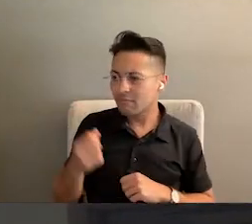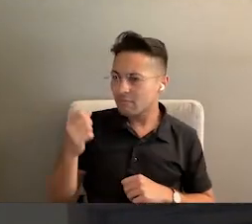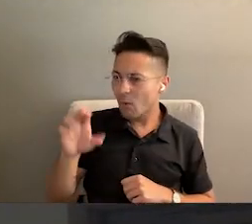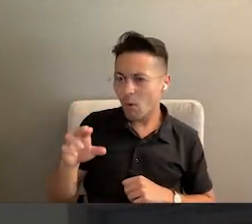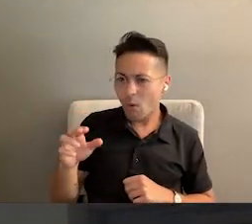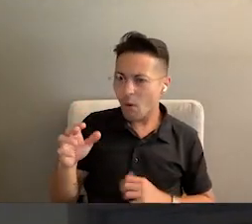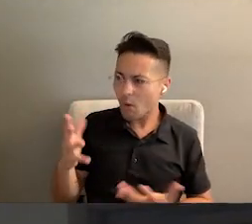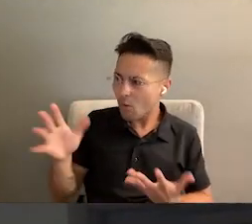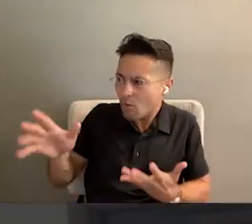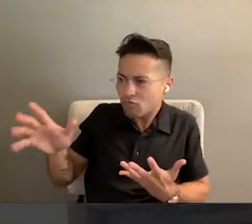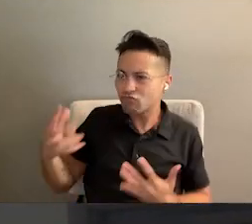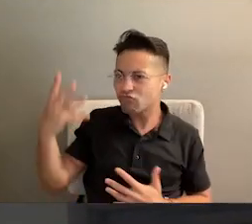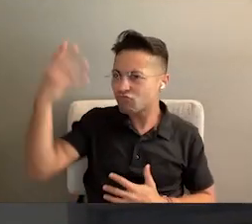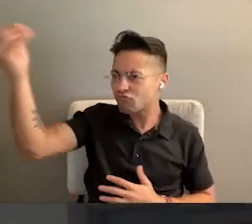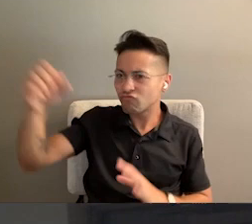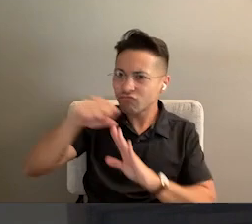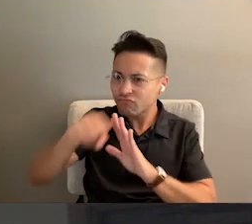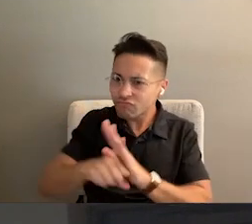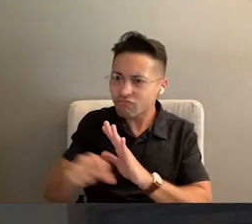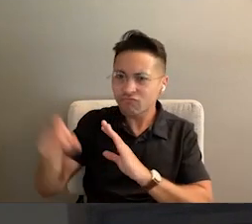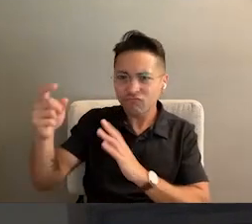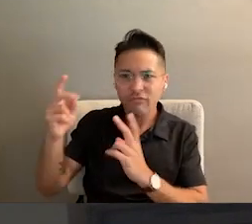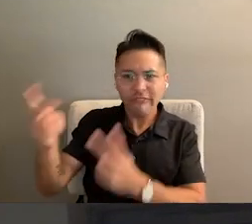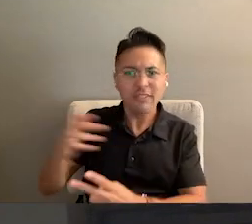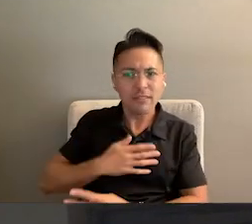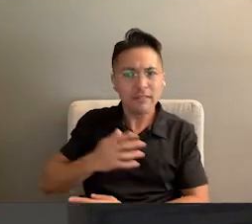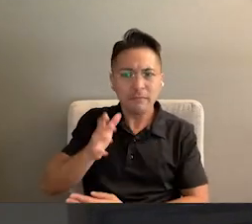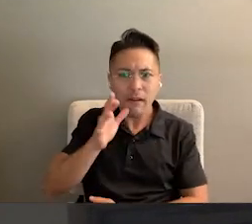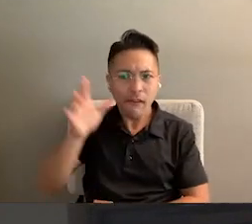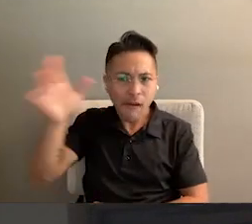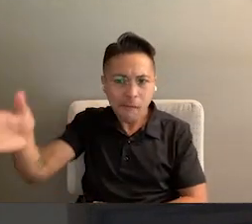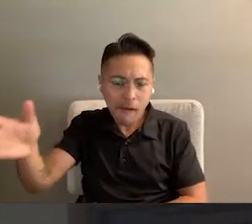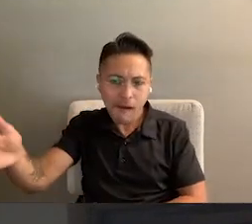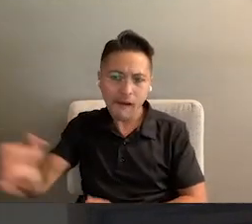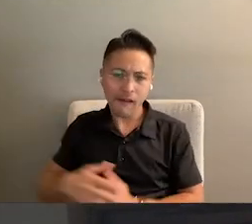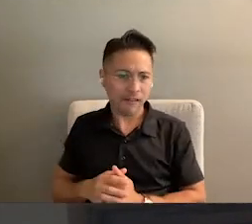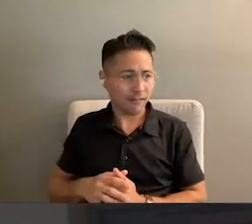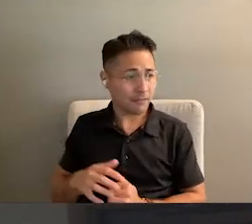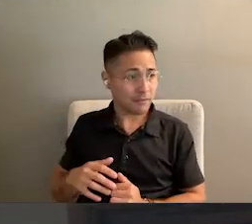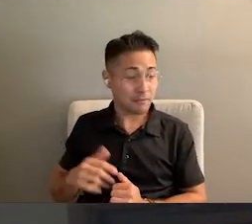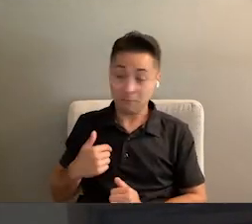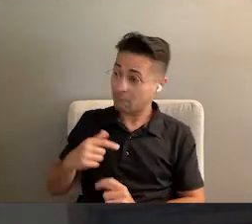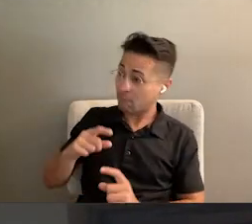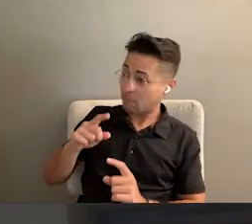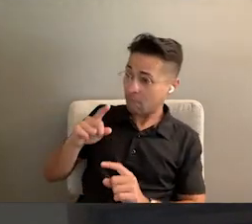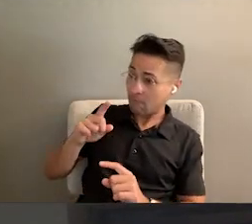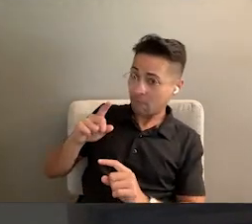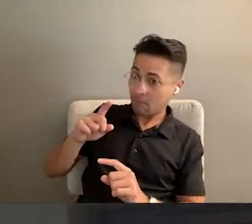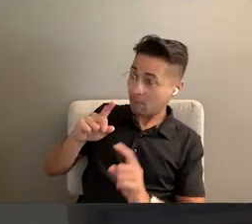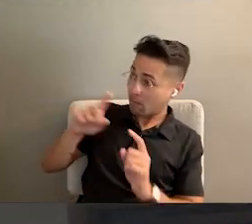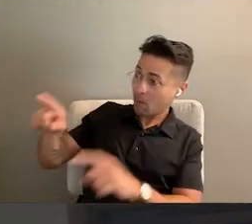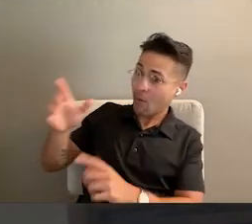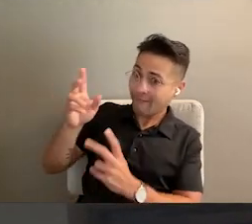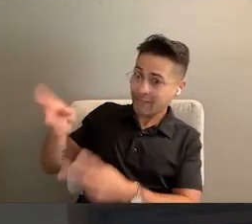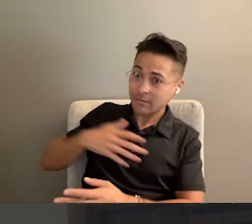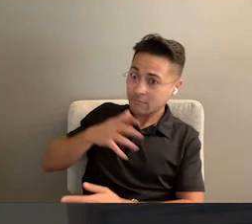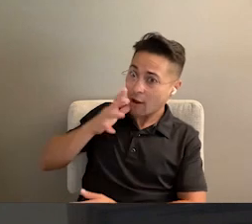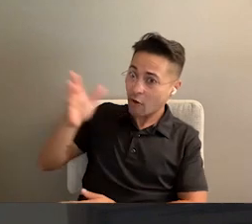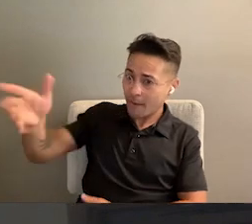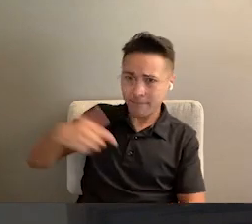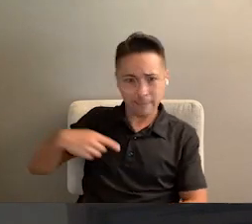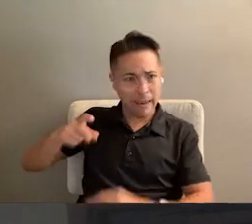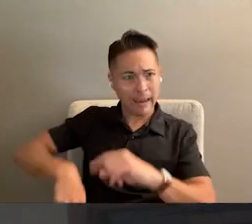degree, to I just want to be able to go to Alabama and visit my grandma. I can't go visit my grandma